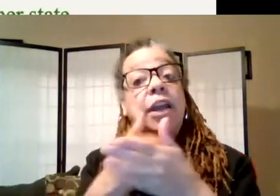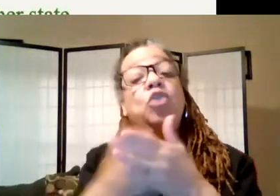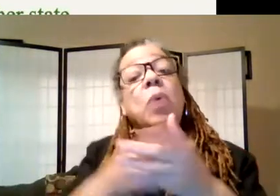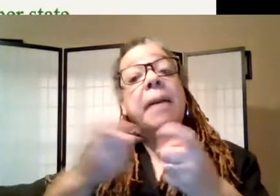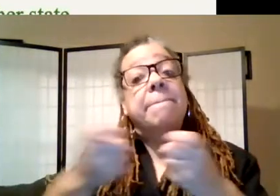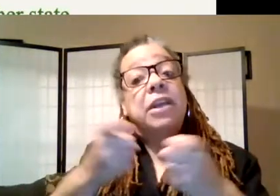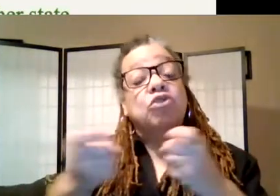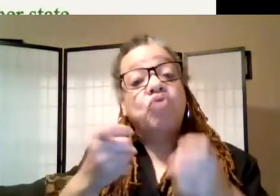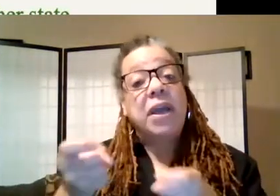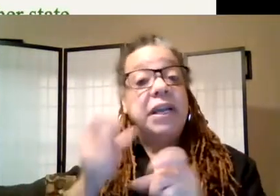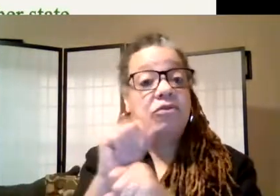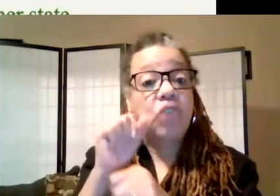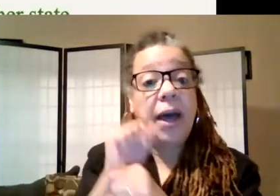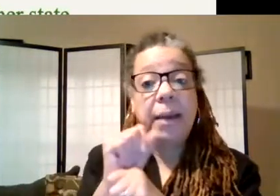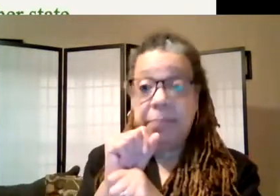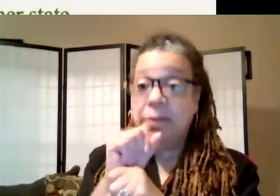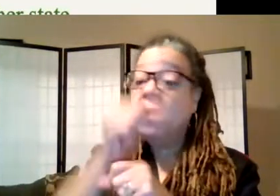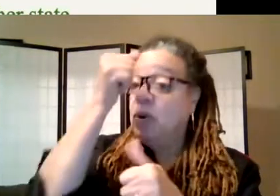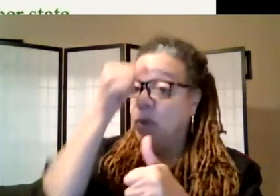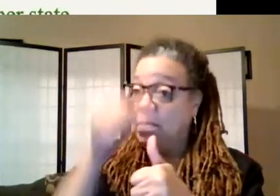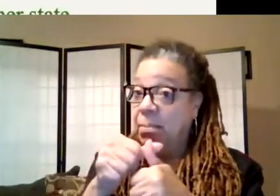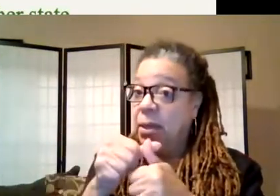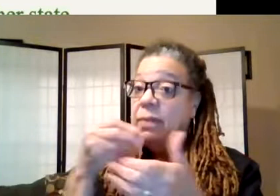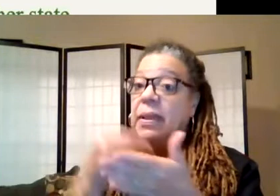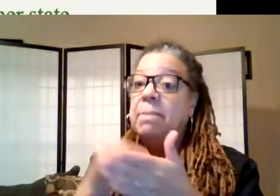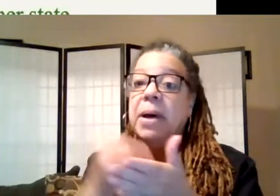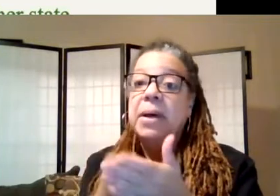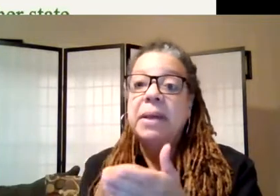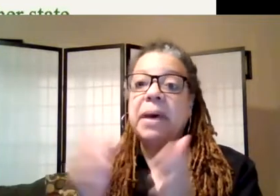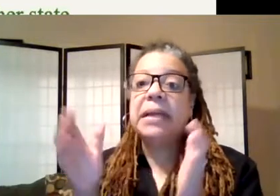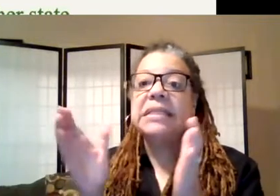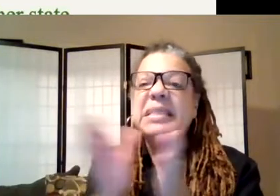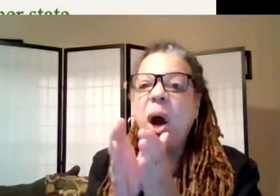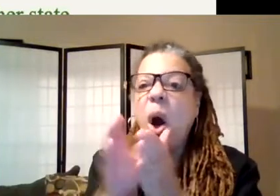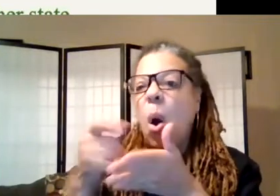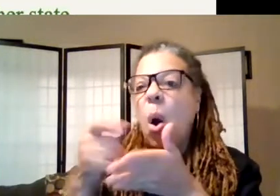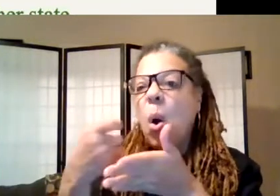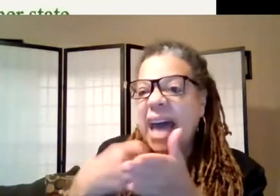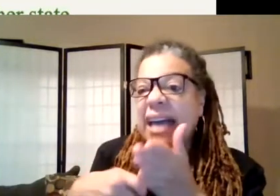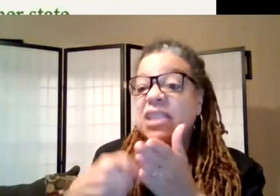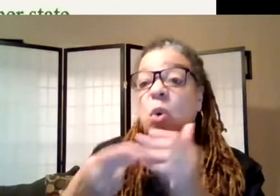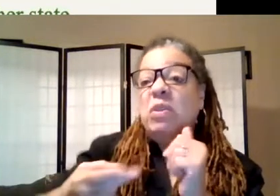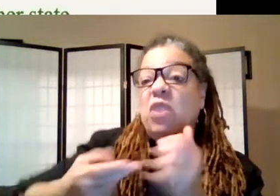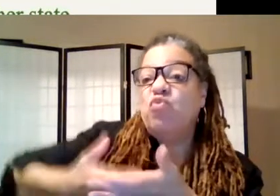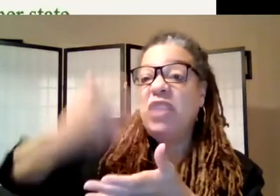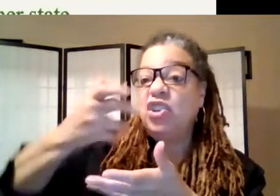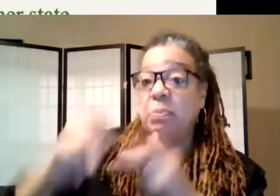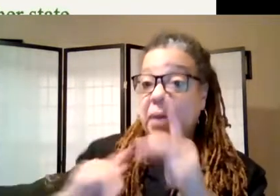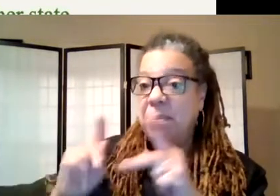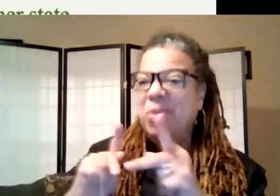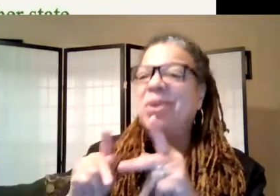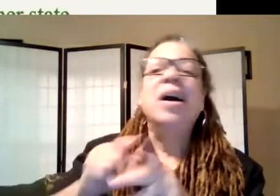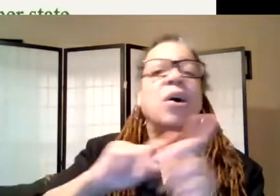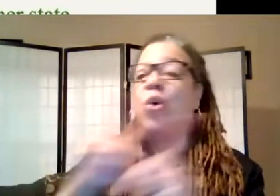Again, these funds that are going to be created by this small little tax on multimillionaires are going to be going to state agencies, and